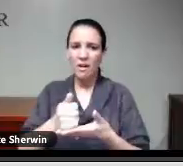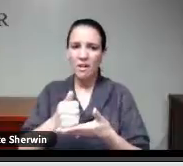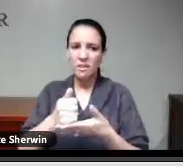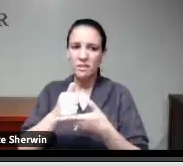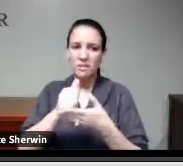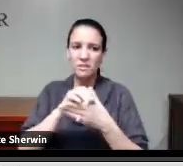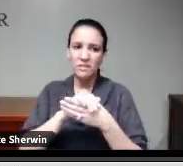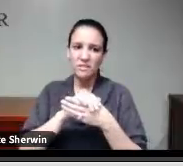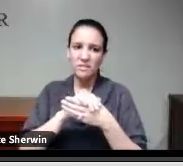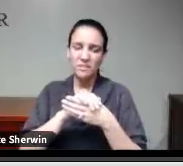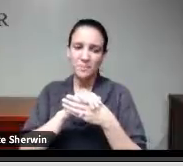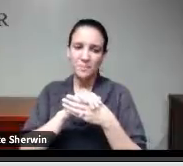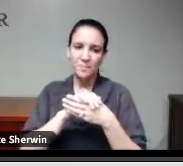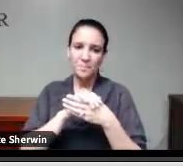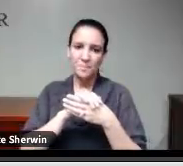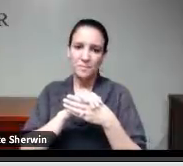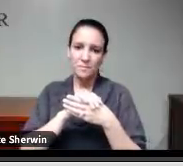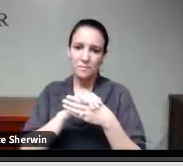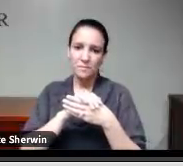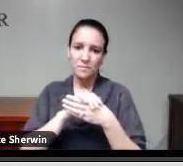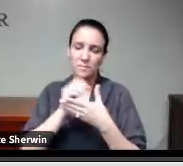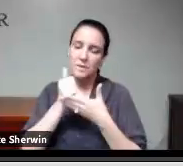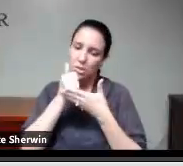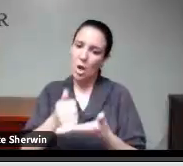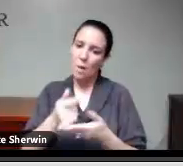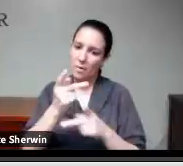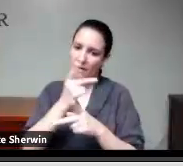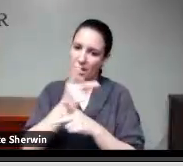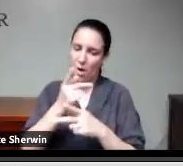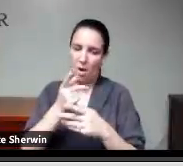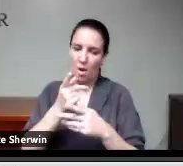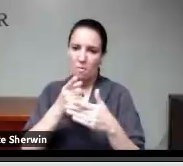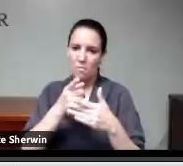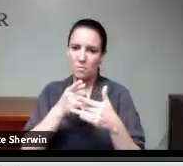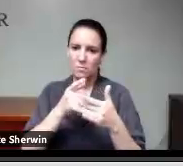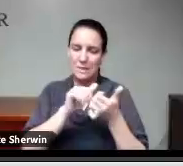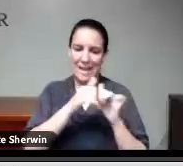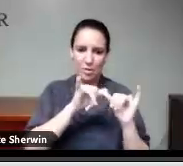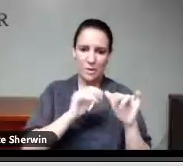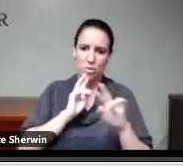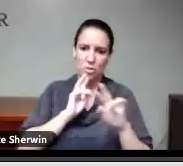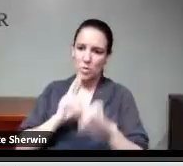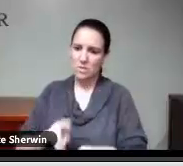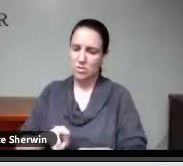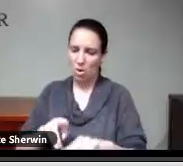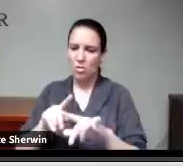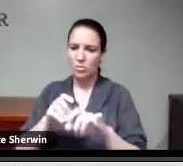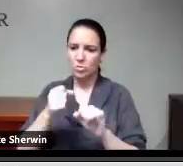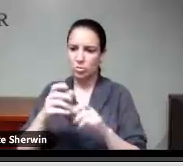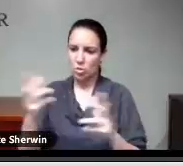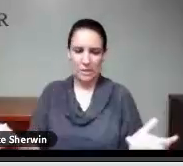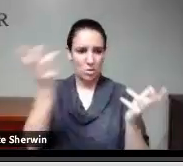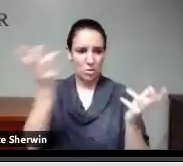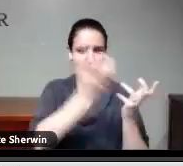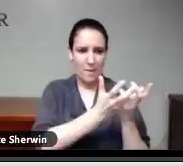metrics that are valuable to them at the outset of your planning process so that they can